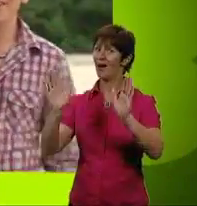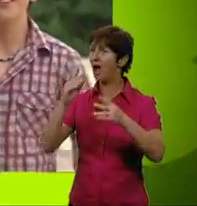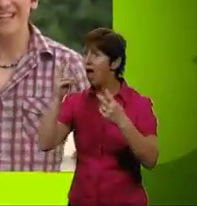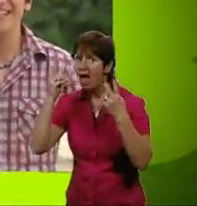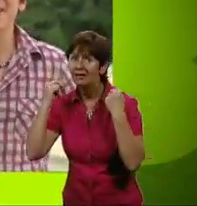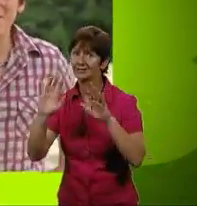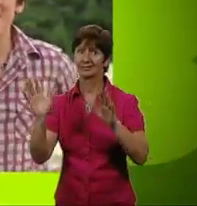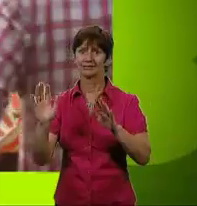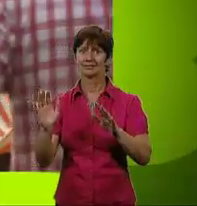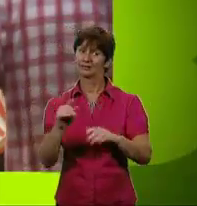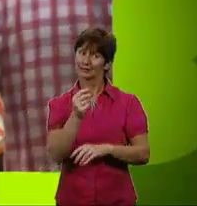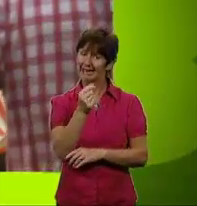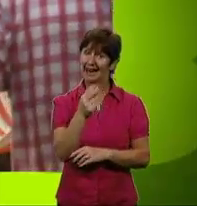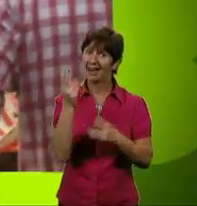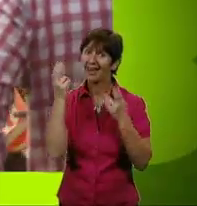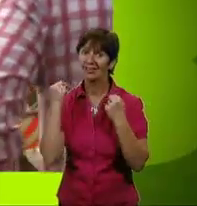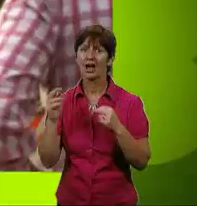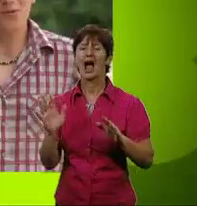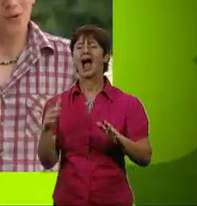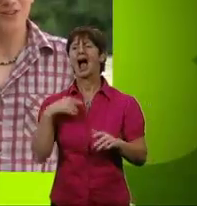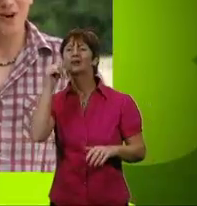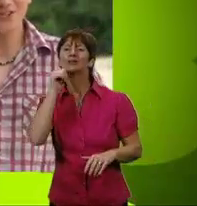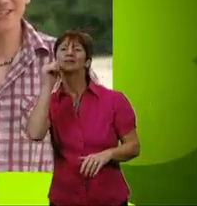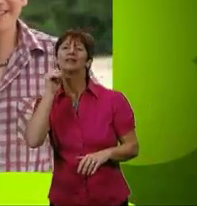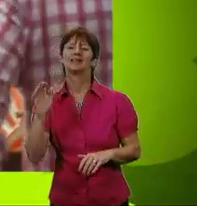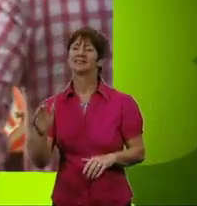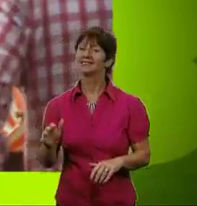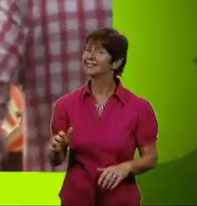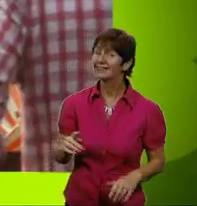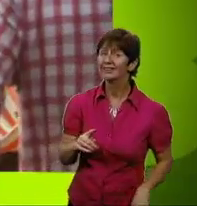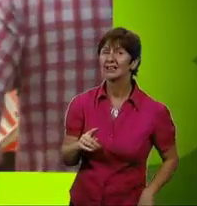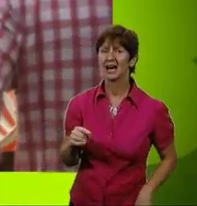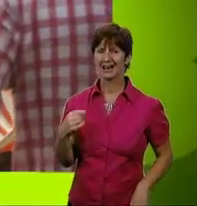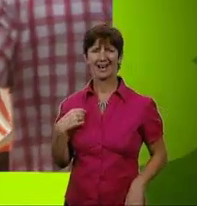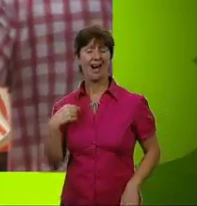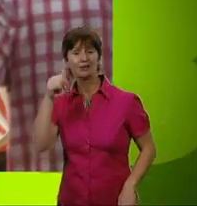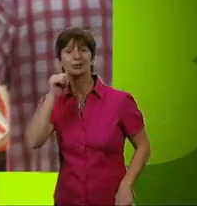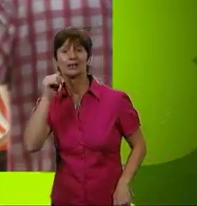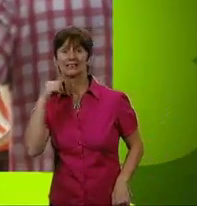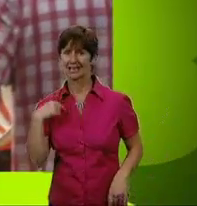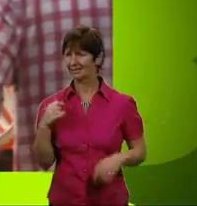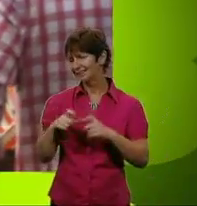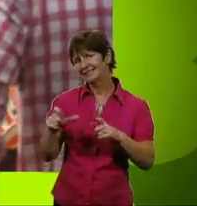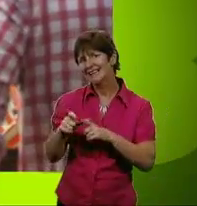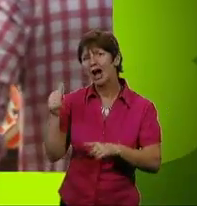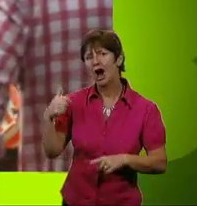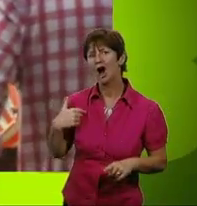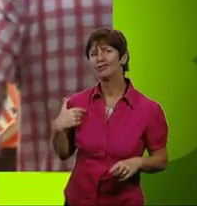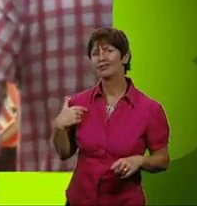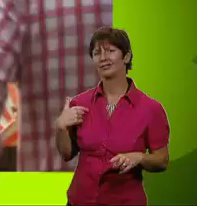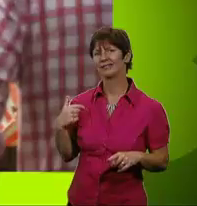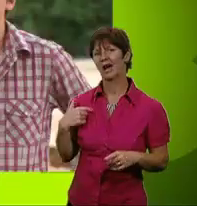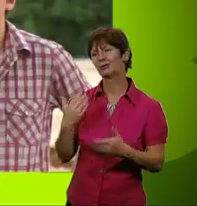one. You nearly did, though, didn't you? I was only pretending. Was not. Was too. I'm still on my day off, and I'm still going to